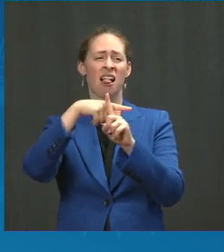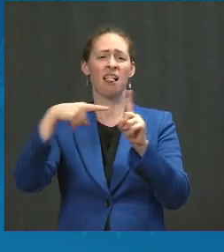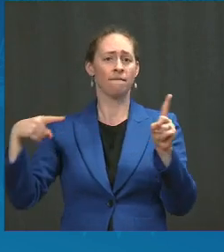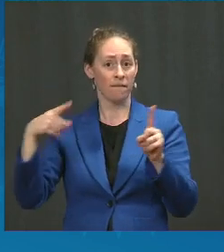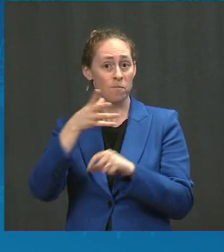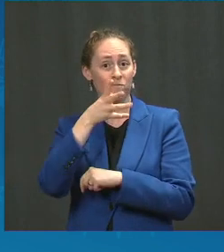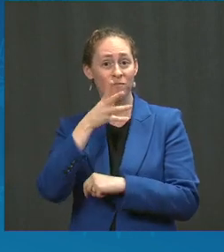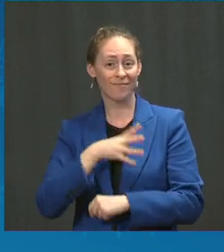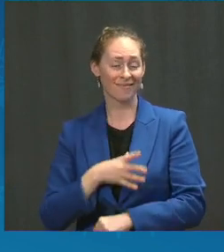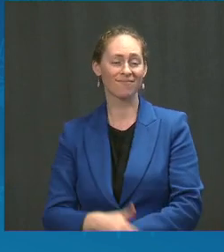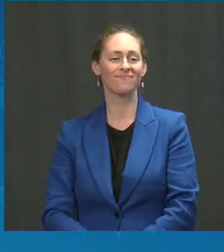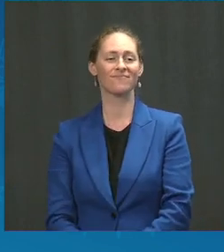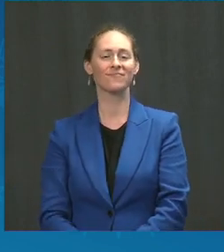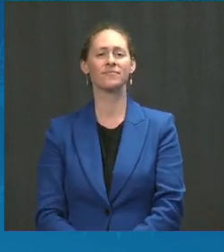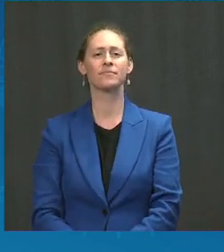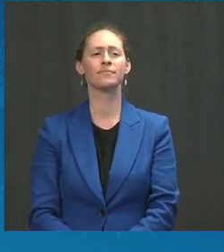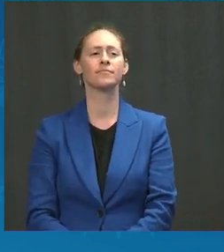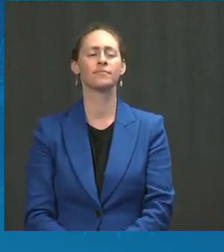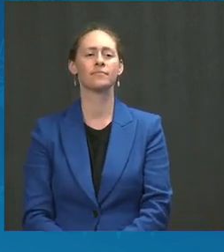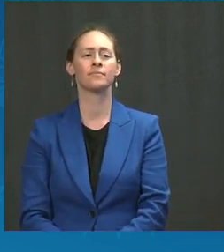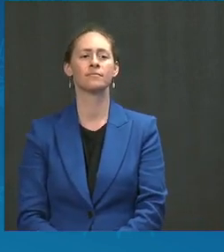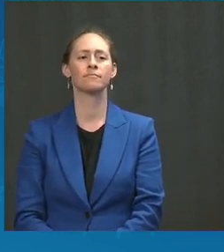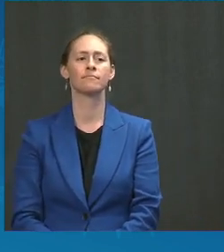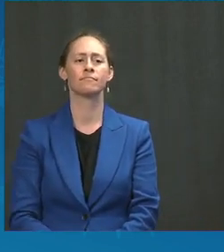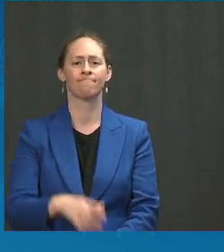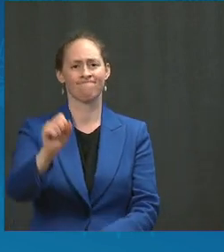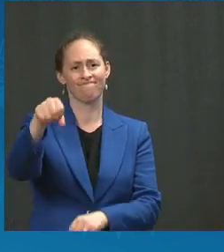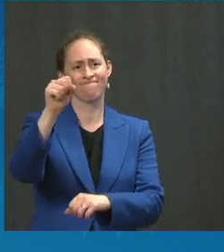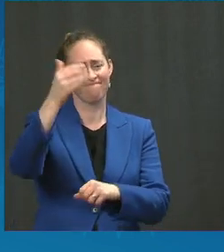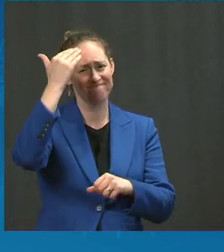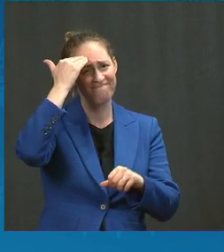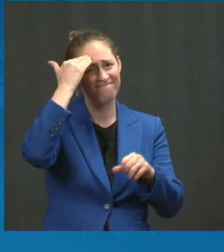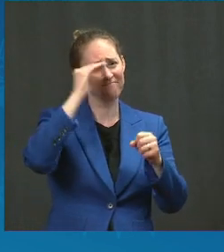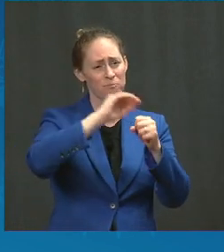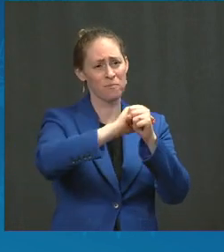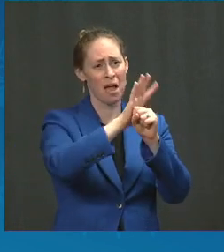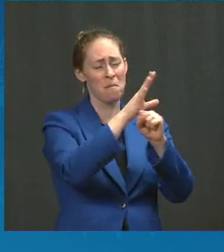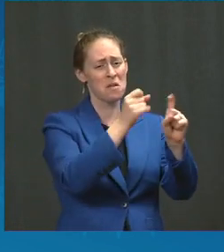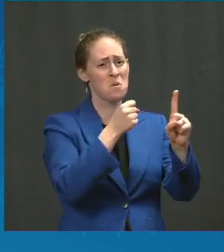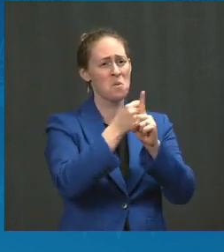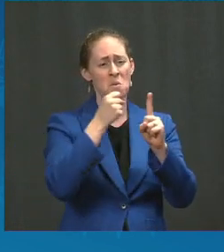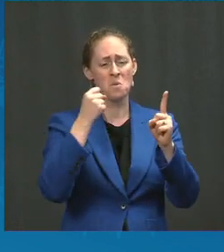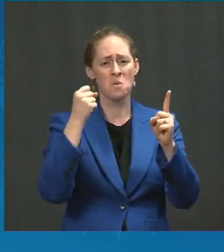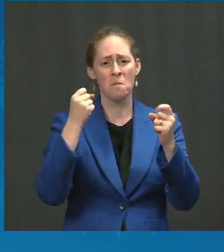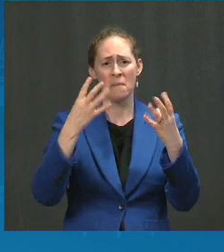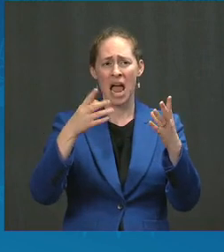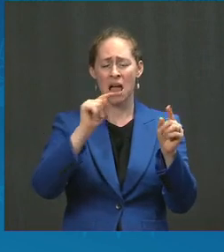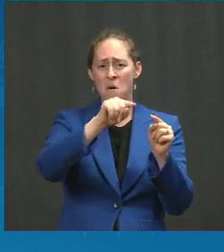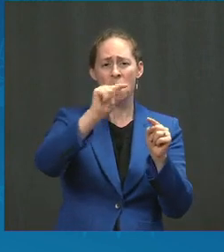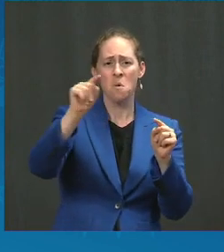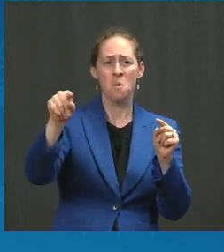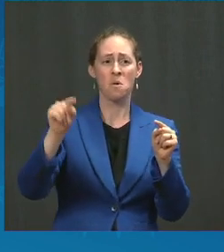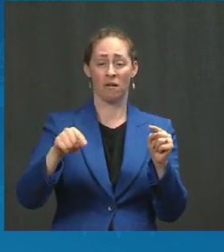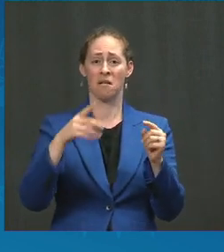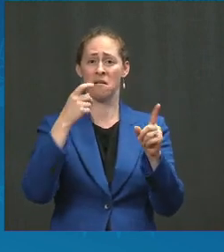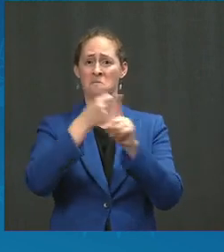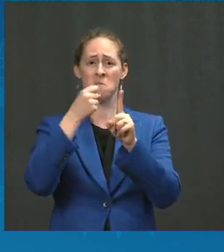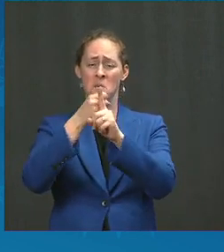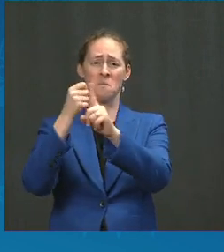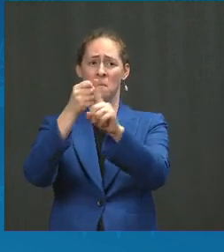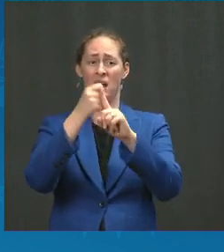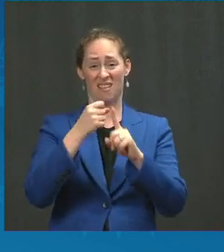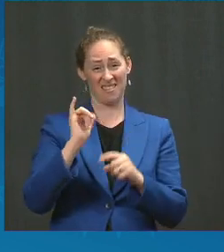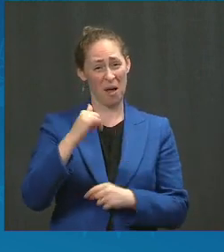of small street business owners, including myself. And infrastructure is so important to our work